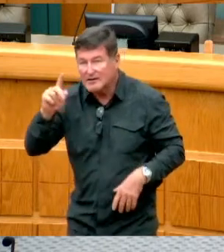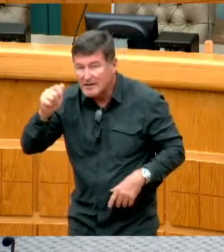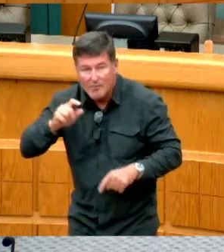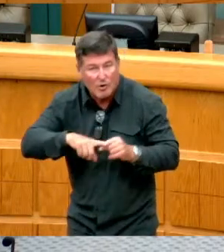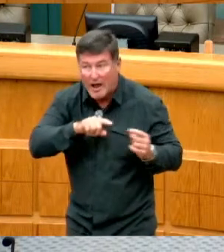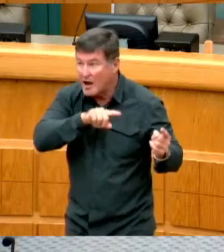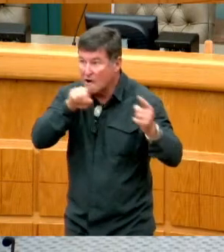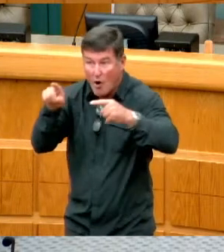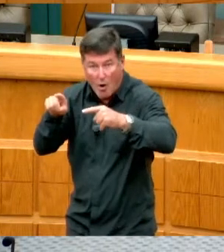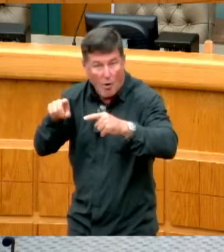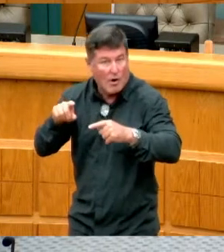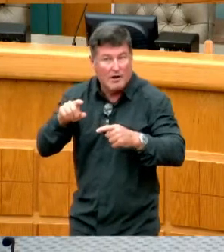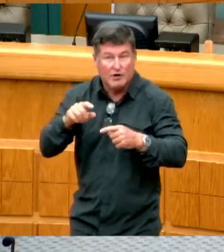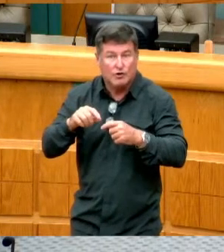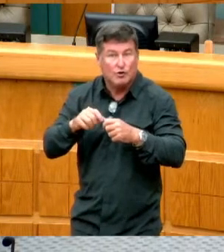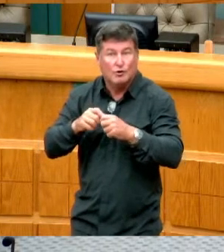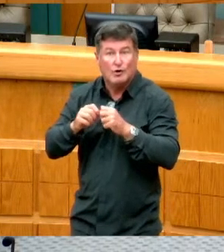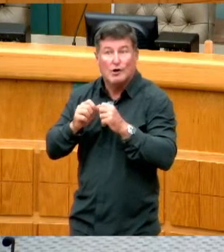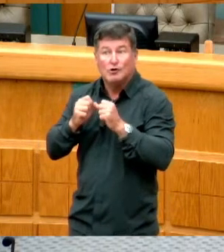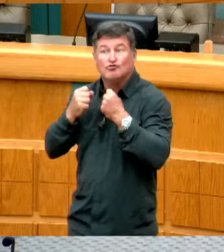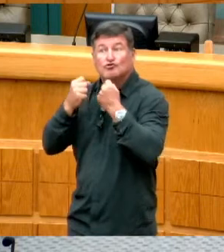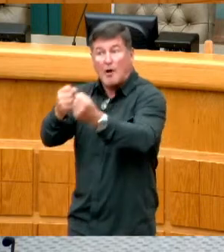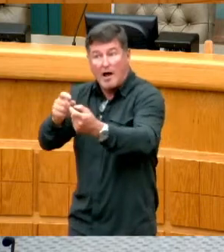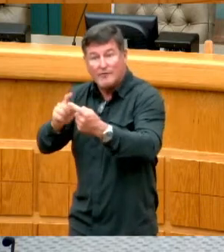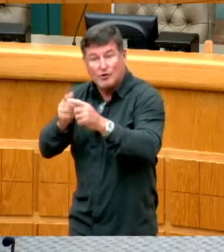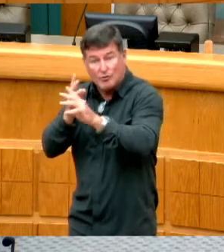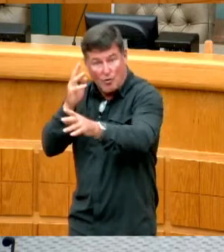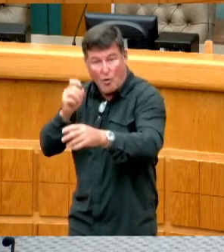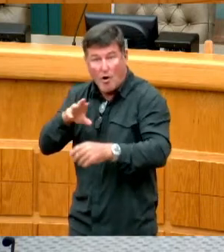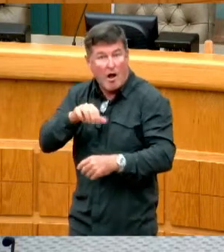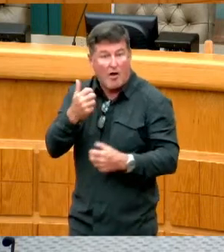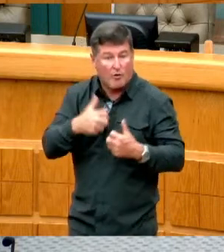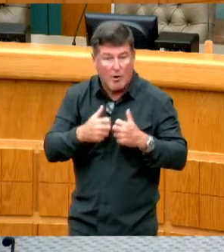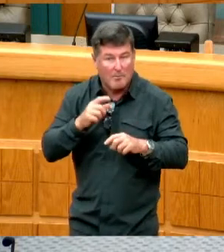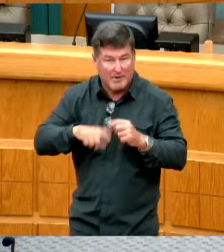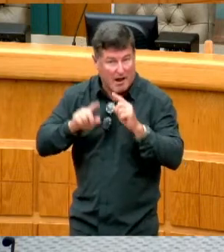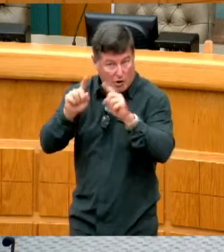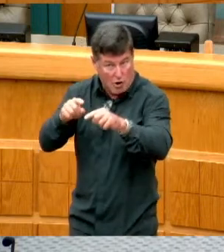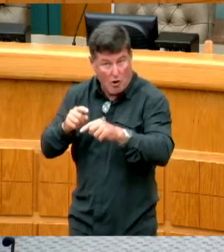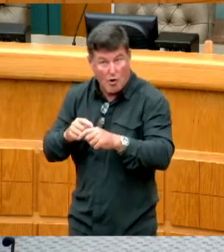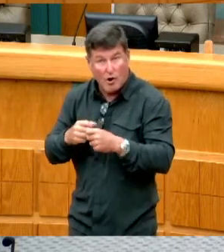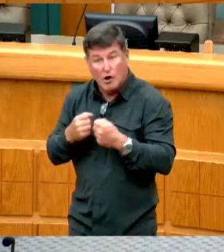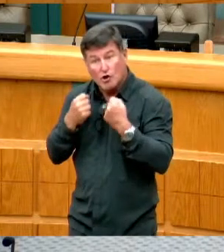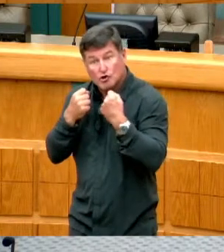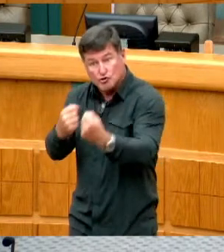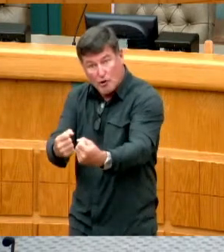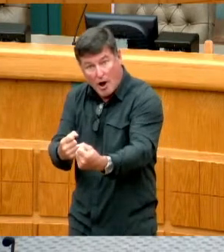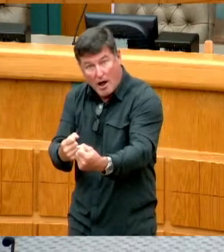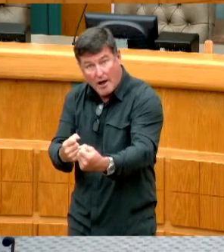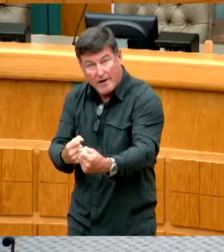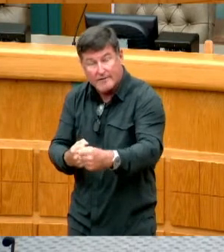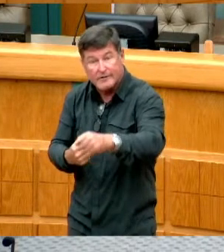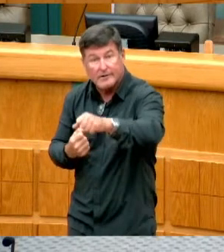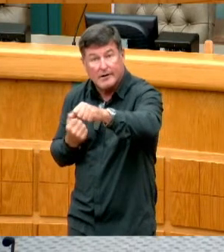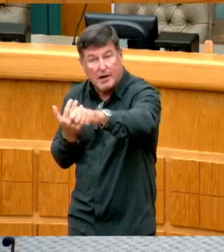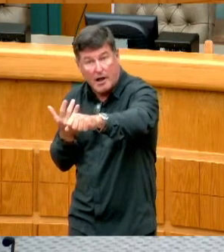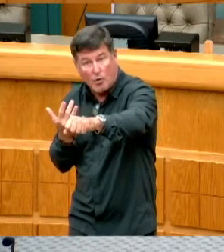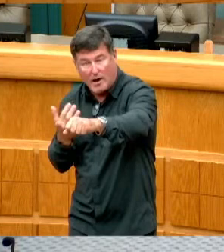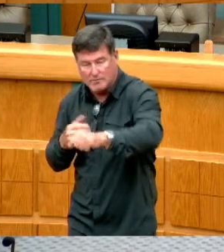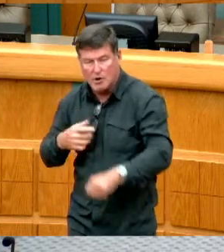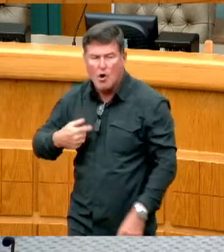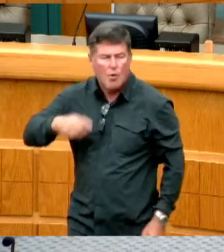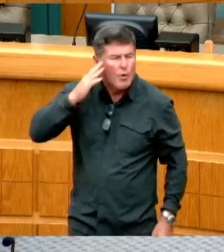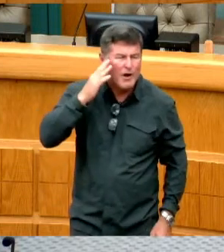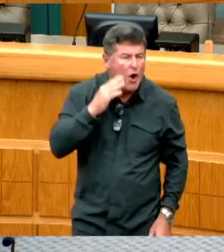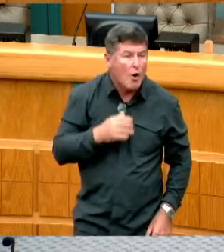to attend one of our mega vaccination sites. We completely understand that a drive-through event is not for